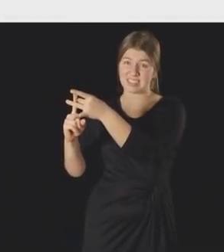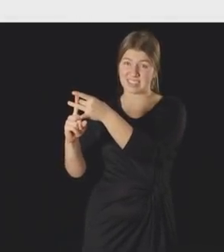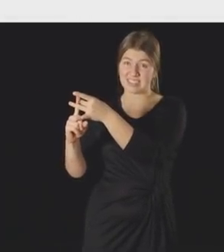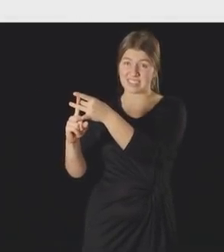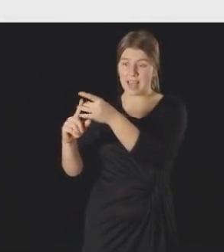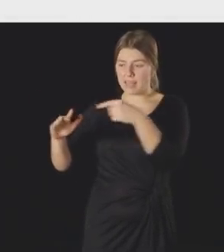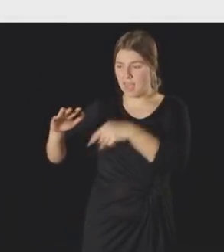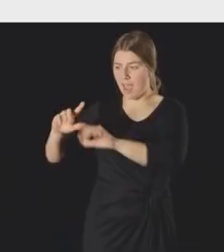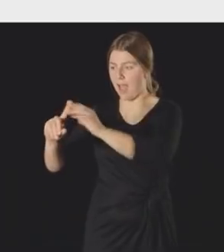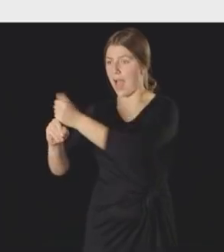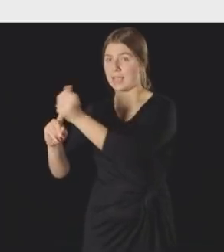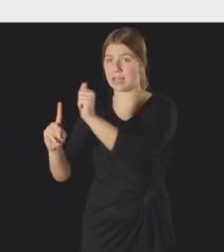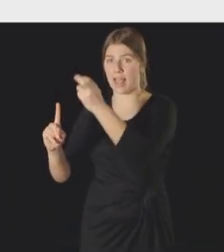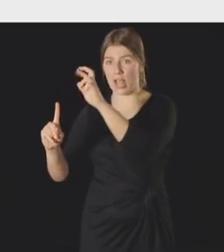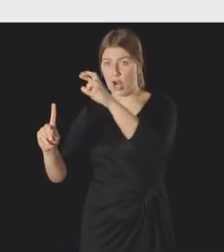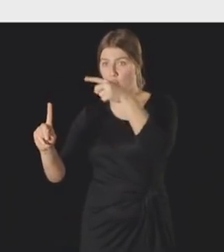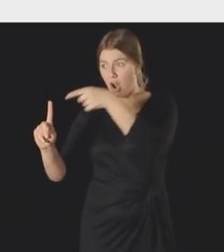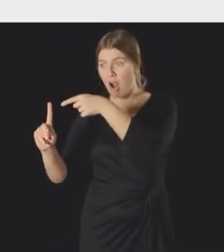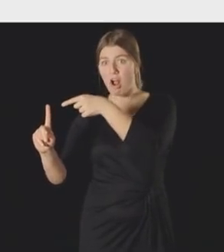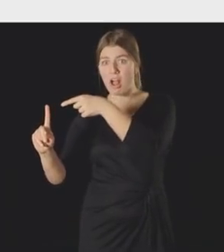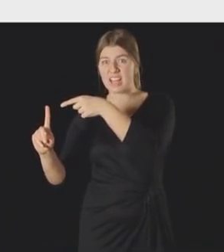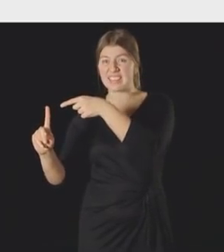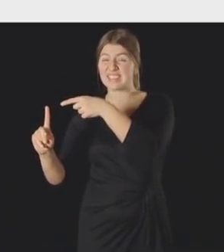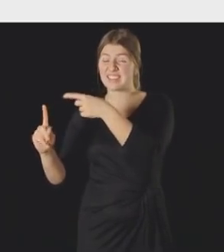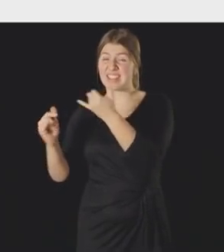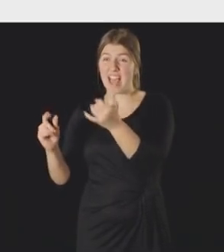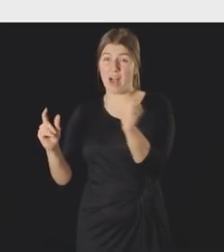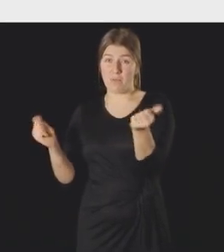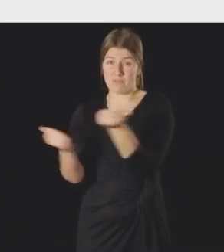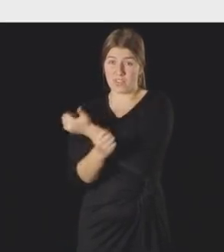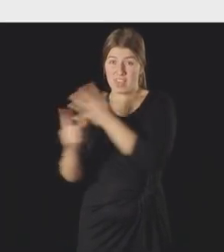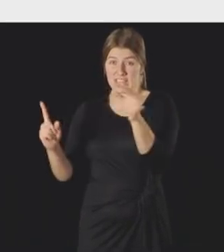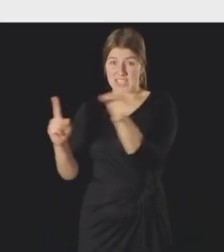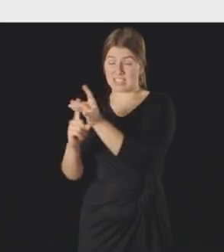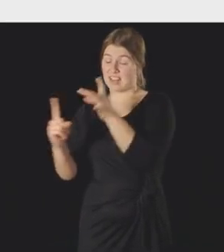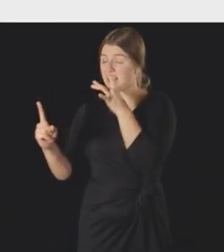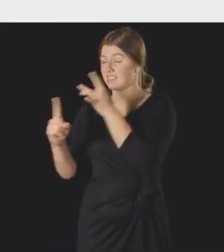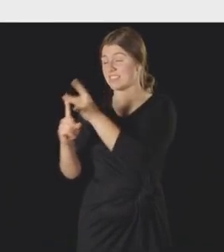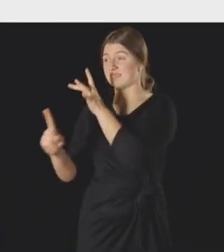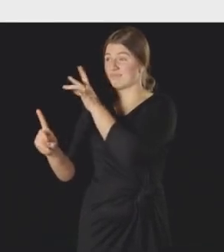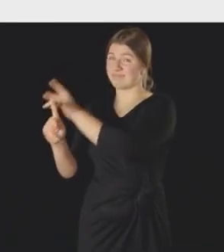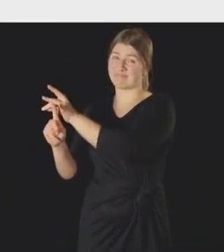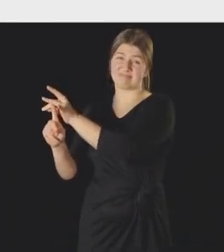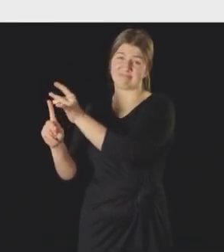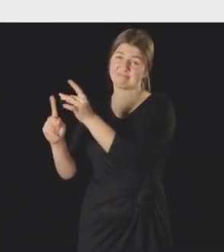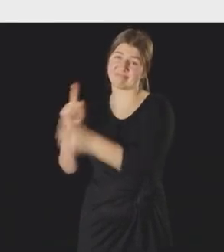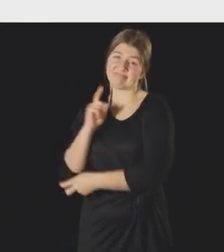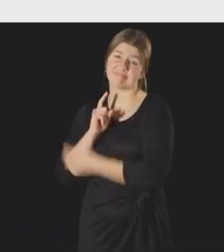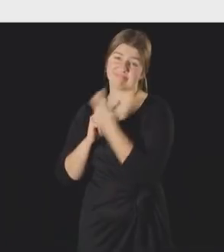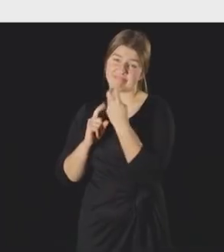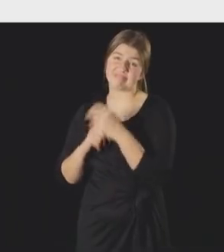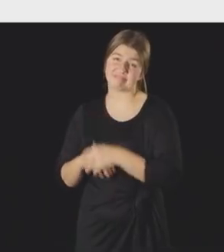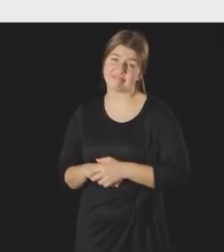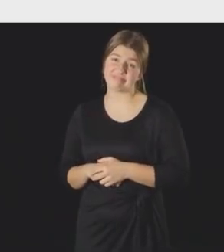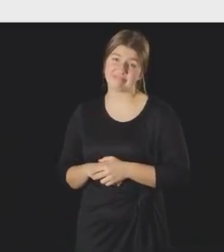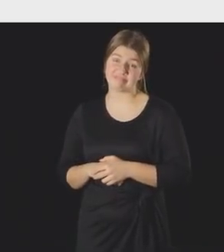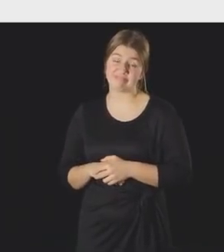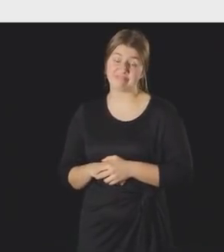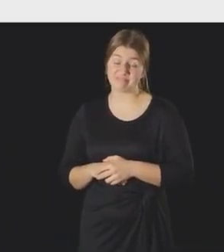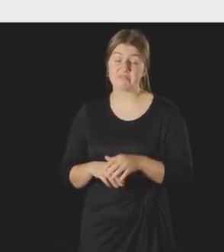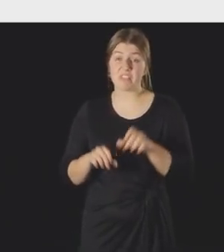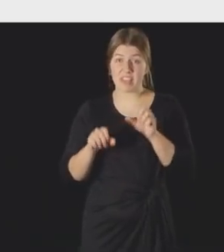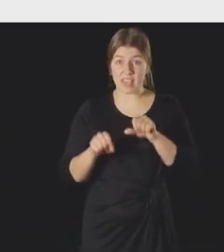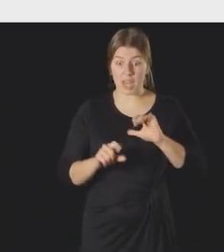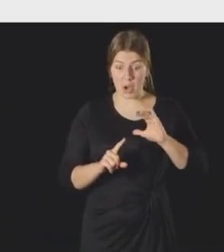device, hack that, and then they've got everything that's hosted on your anchor device. And usually they can even commit